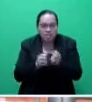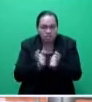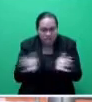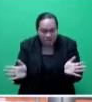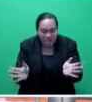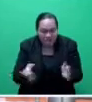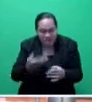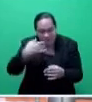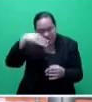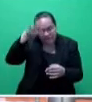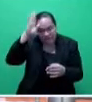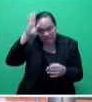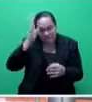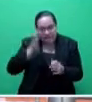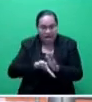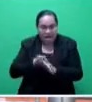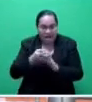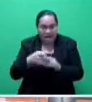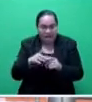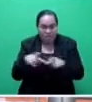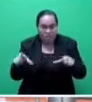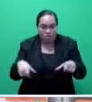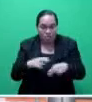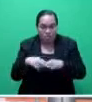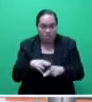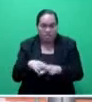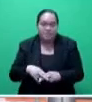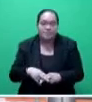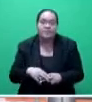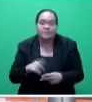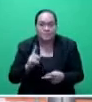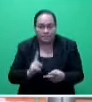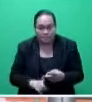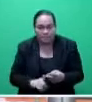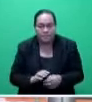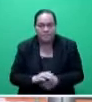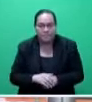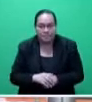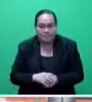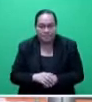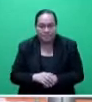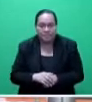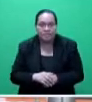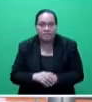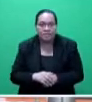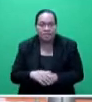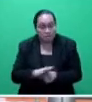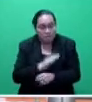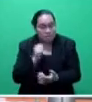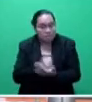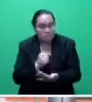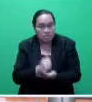Chief Registrar of the High Court of Fiji still in place. That was one, and the reasons we had given, Mr. Speaker, sir, is to ensure that we